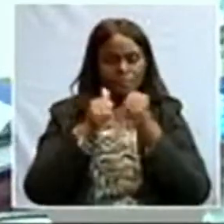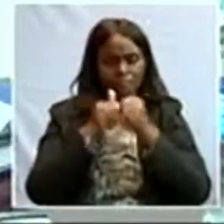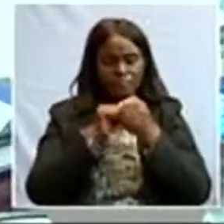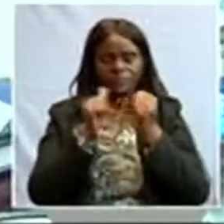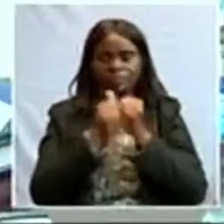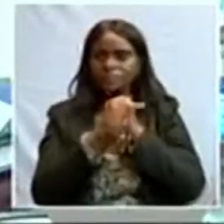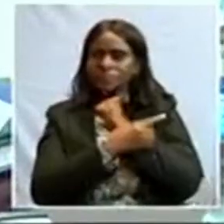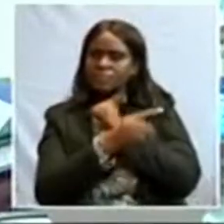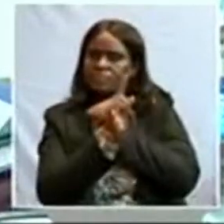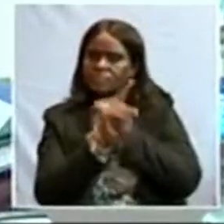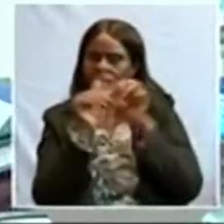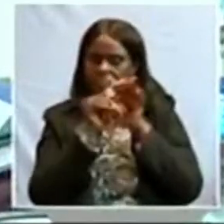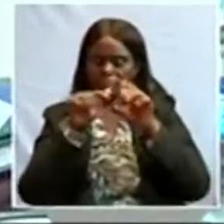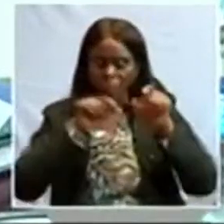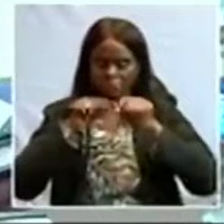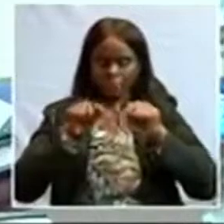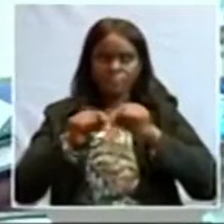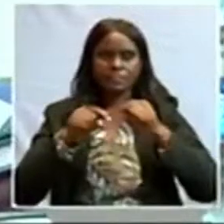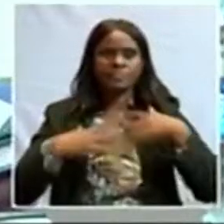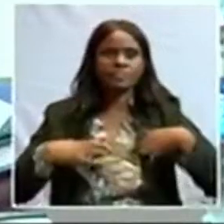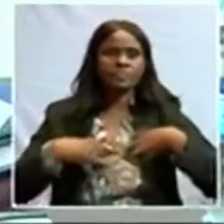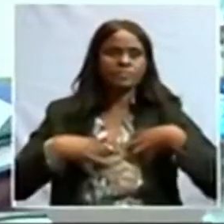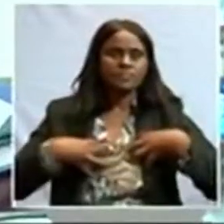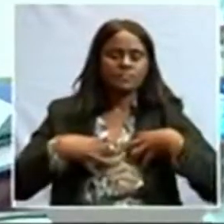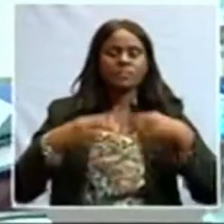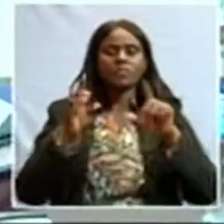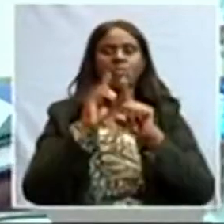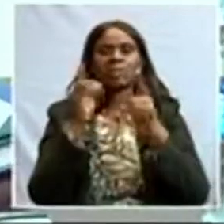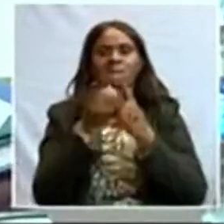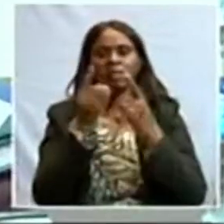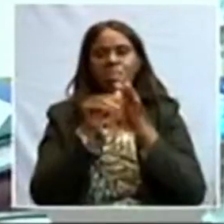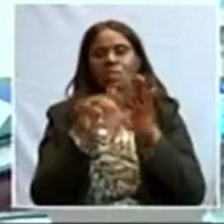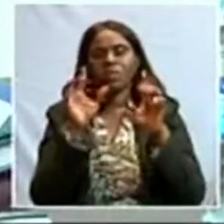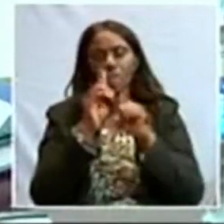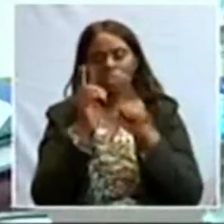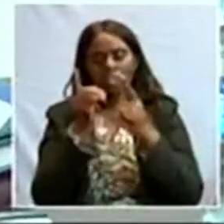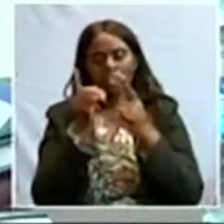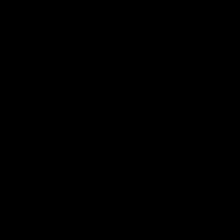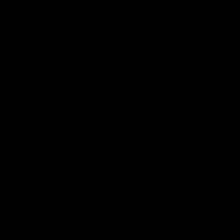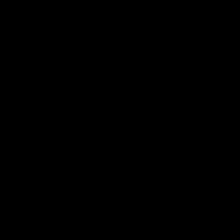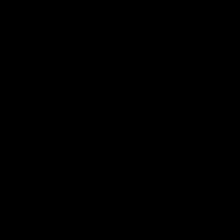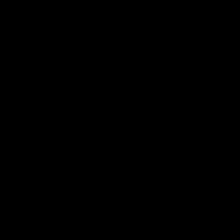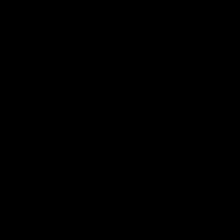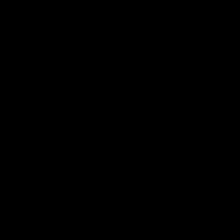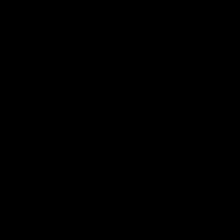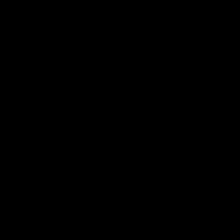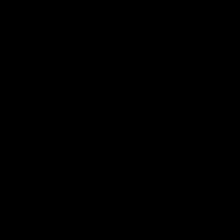of the department in controlling livestock diseases in the district. Similarly, Chair,